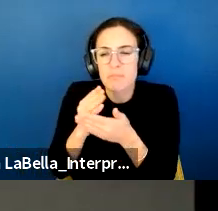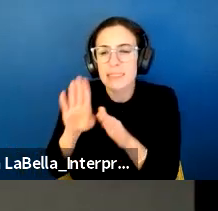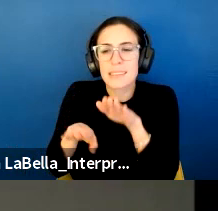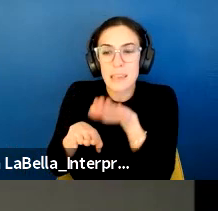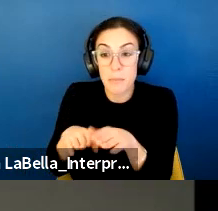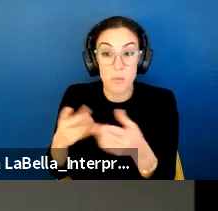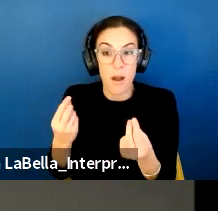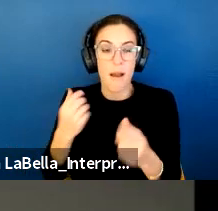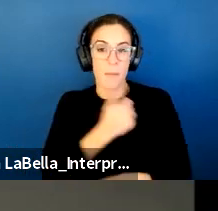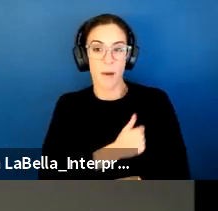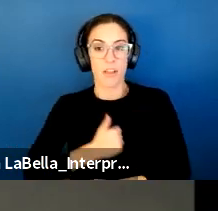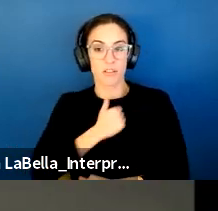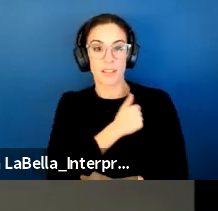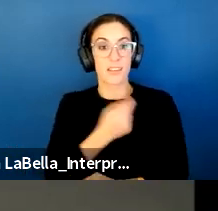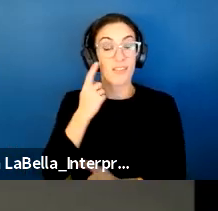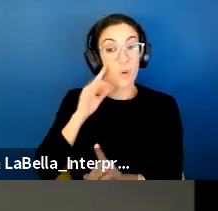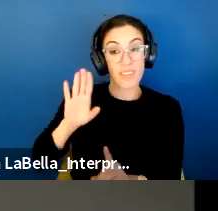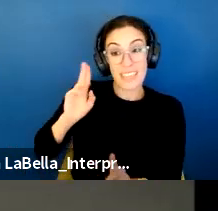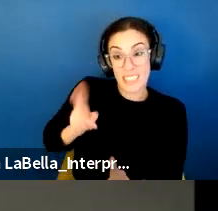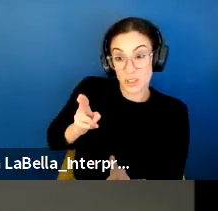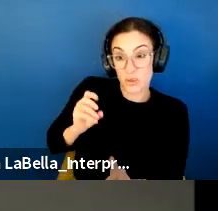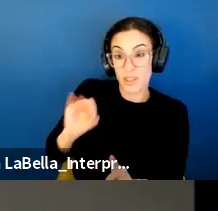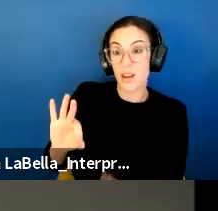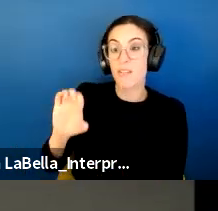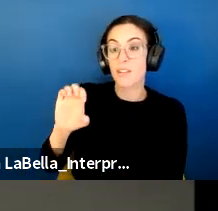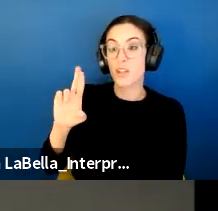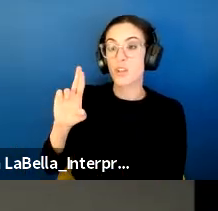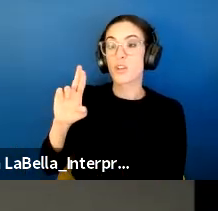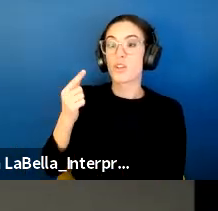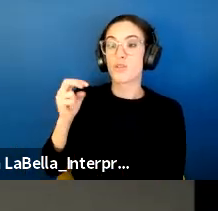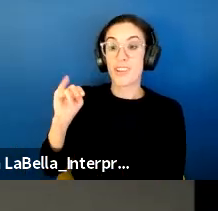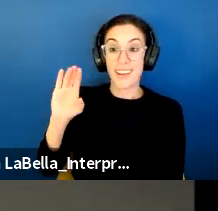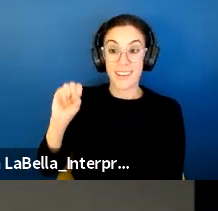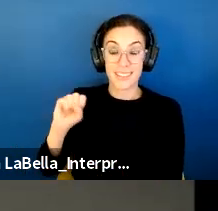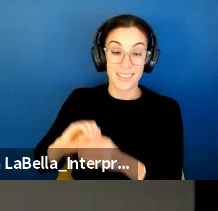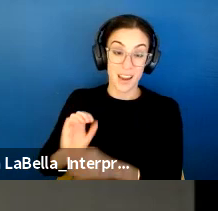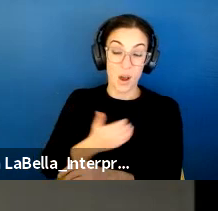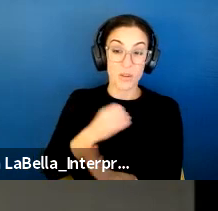the history of eugenics in our state. And not only did we,